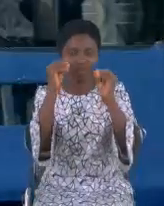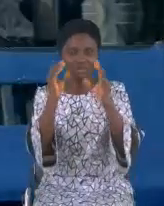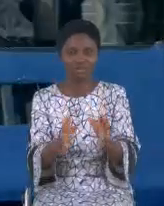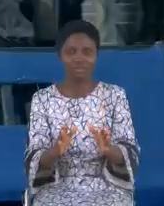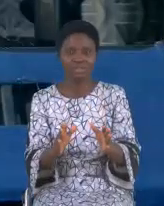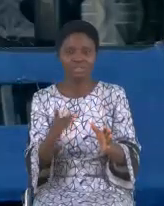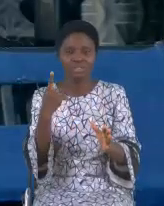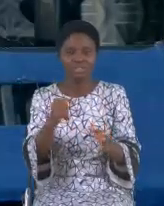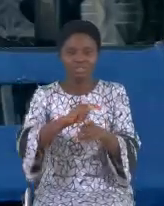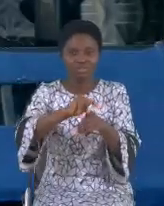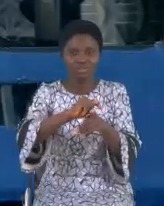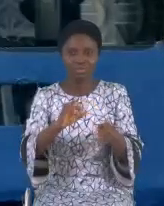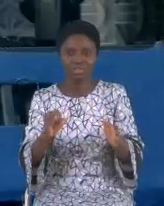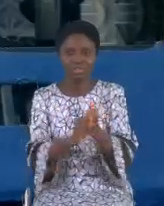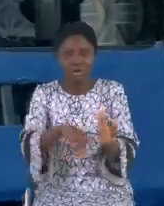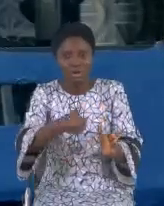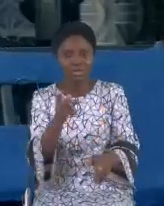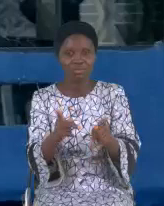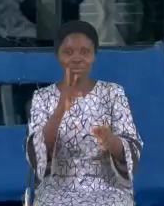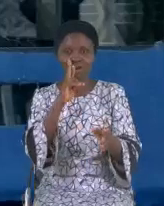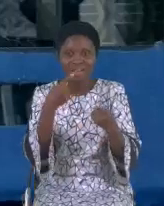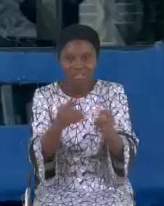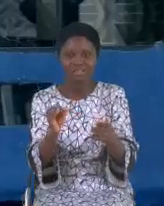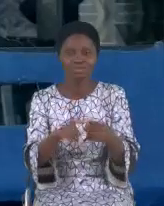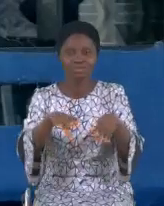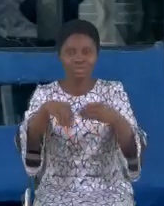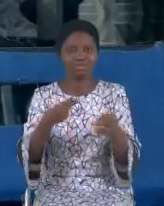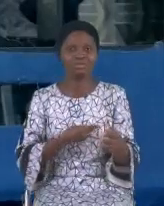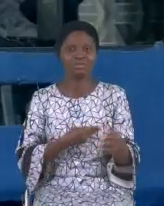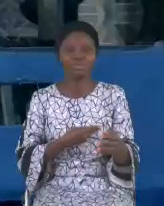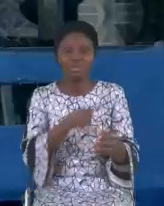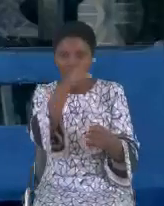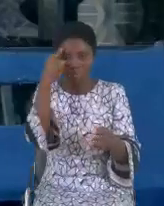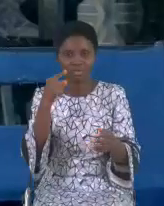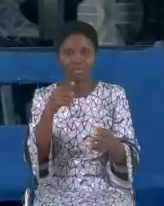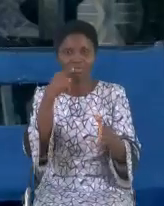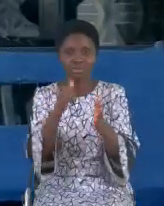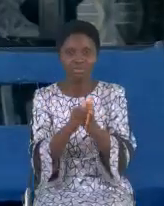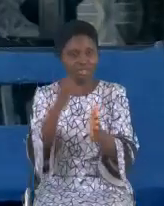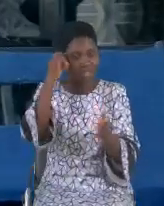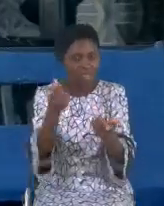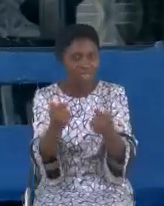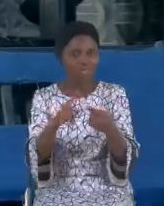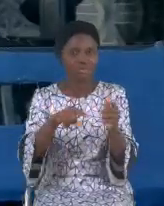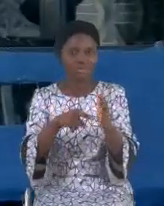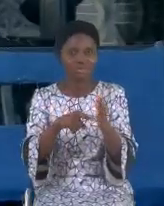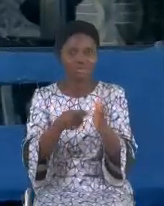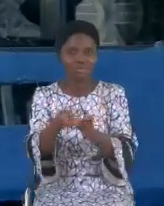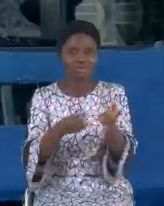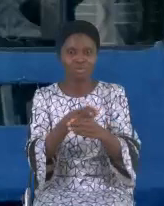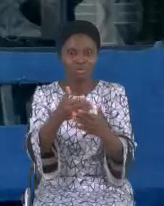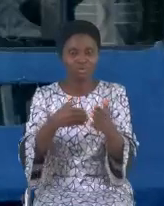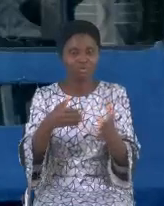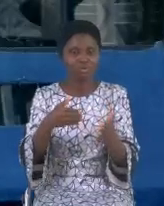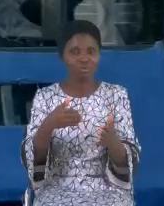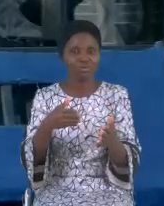tried to give us, because they said they came to this world before we came and they've gathered some experience